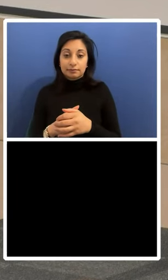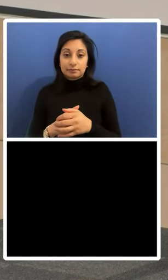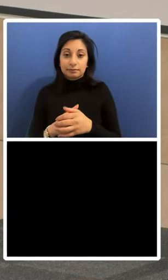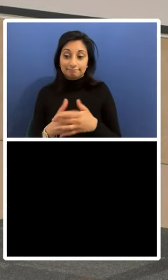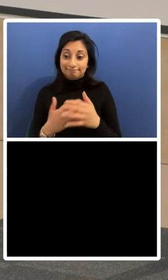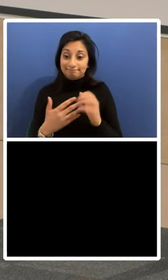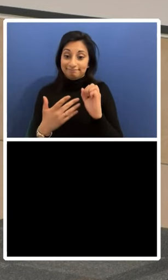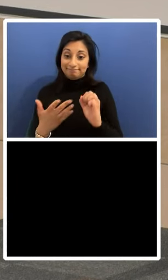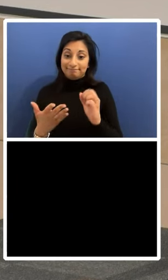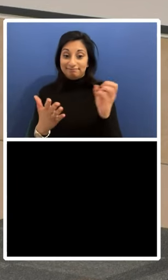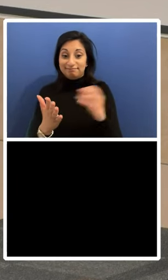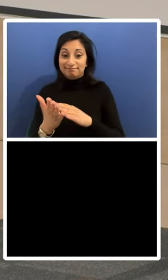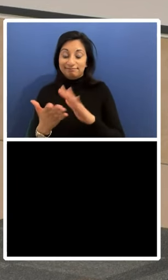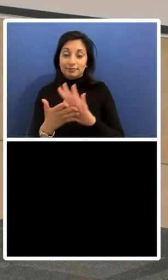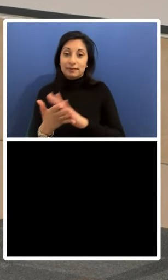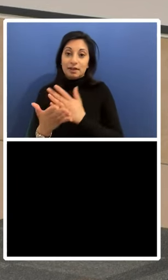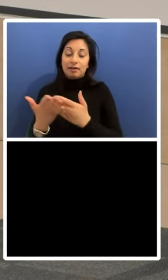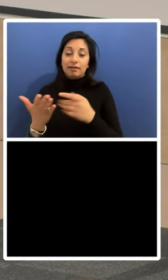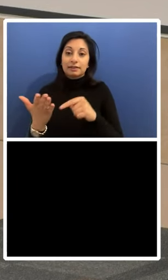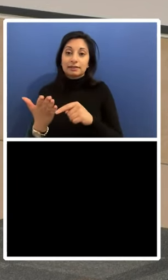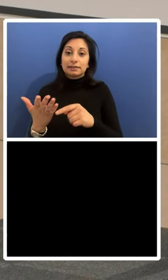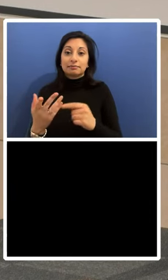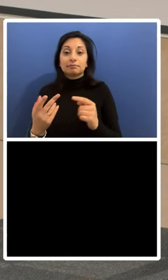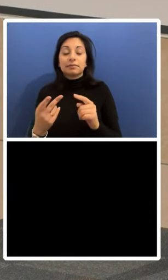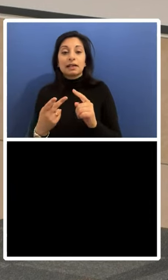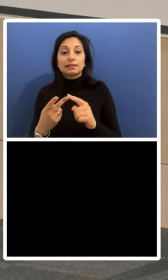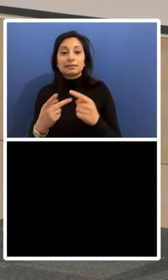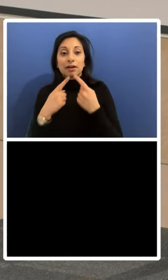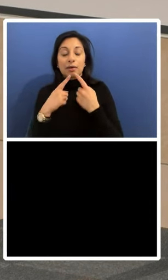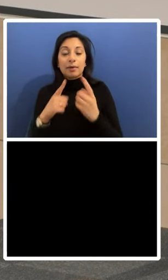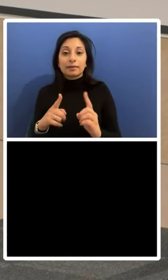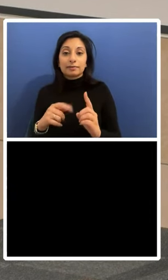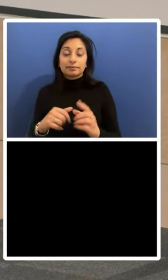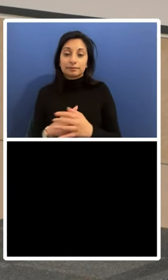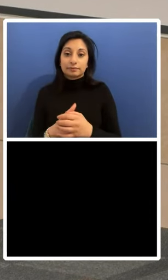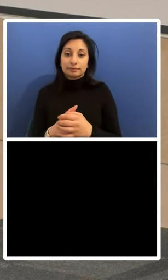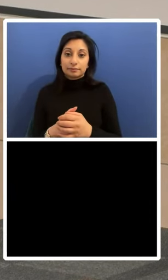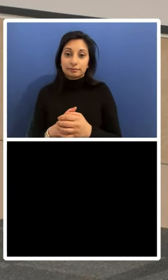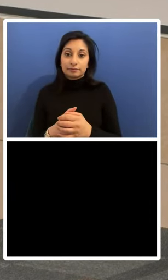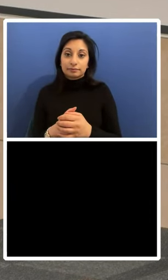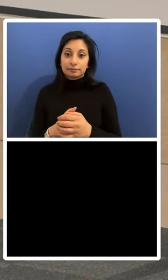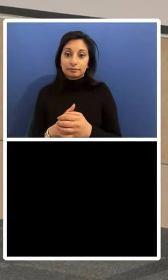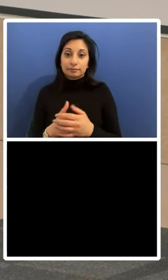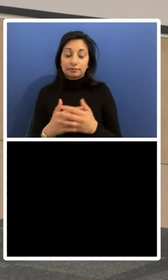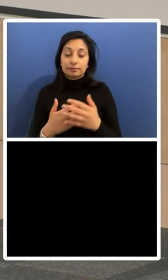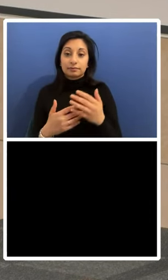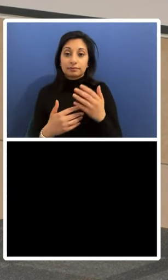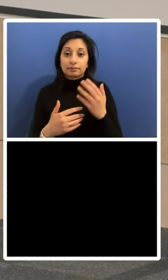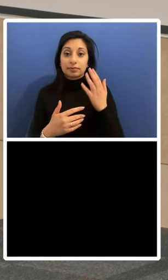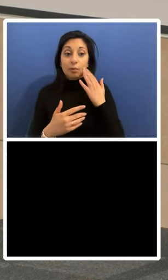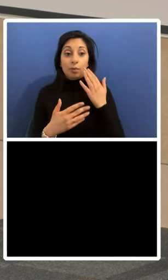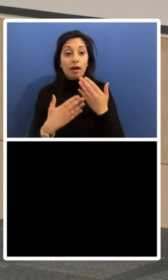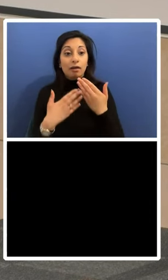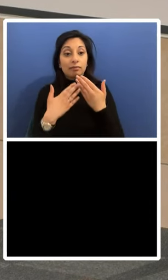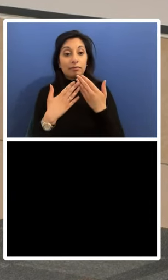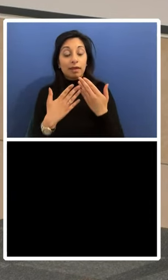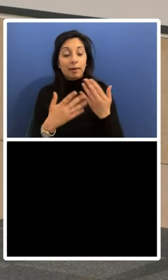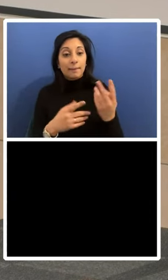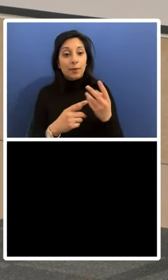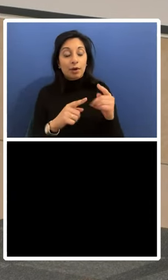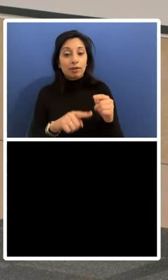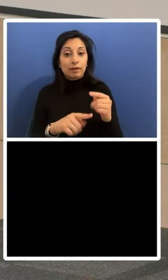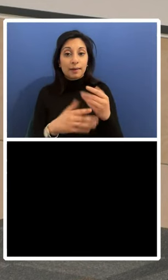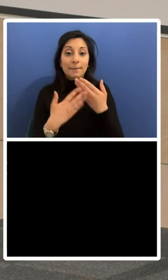diaries. Second comment is more logistical. When we've given our thanks to Gary and Bex, please can you